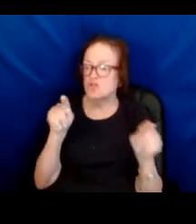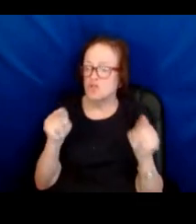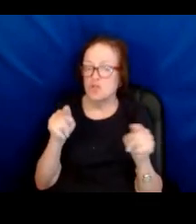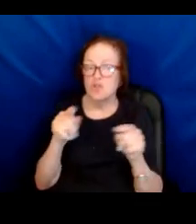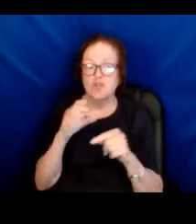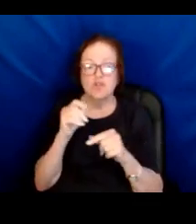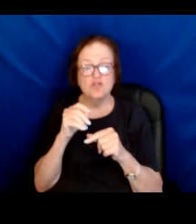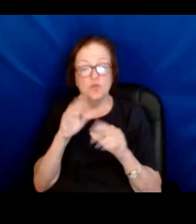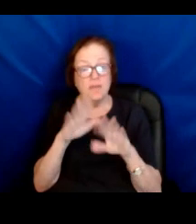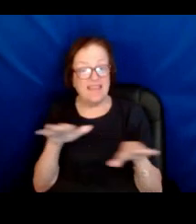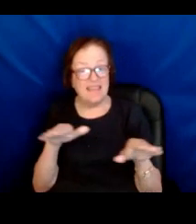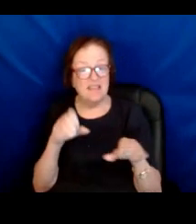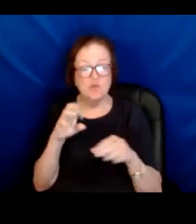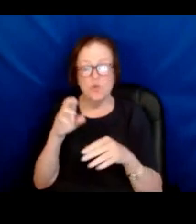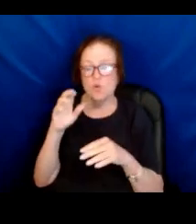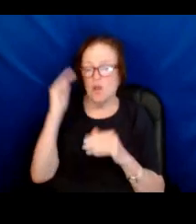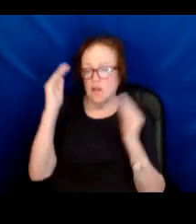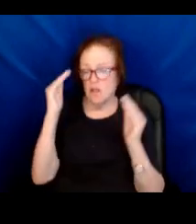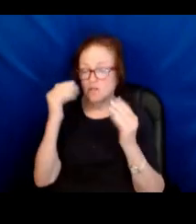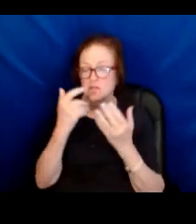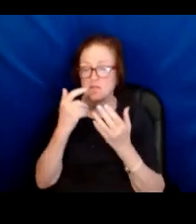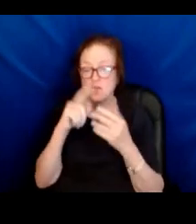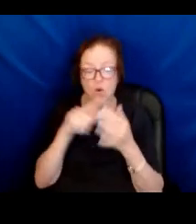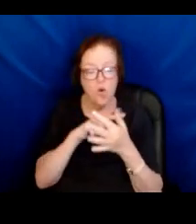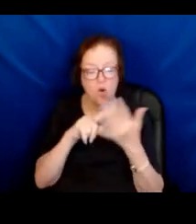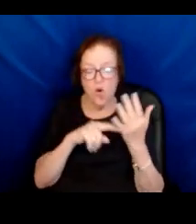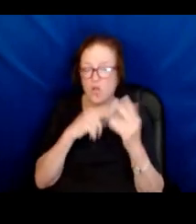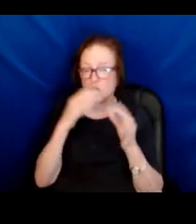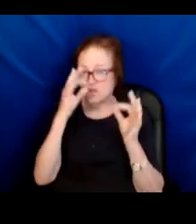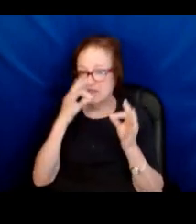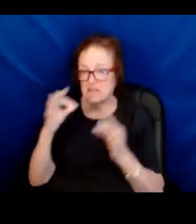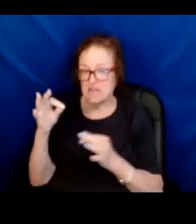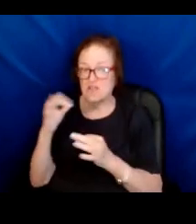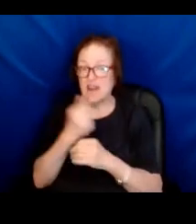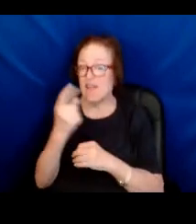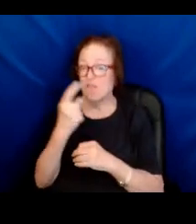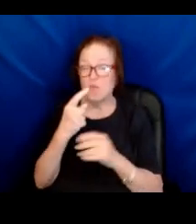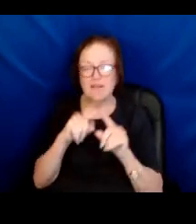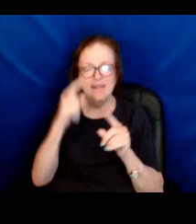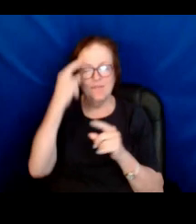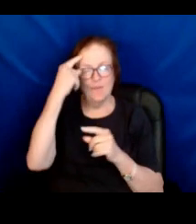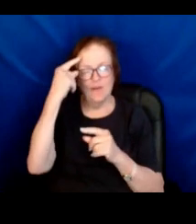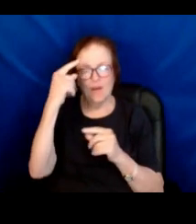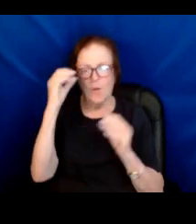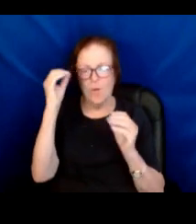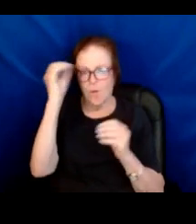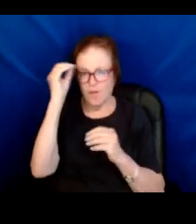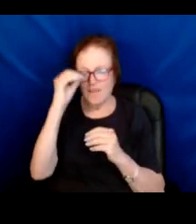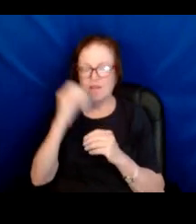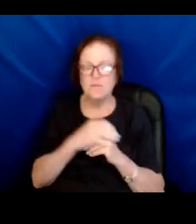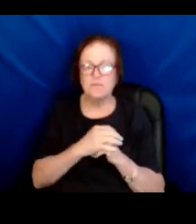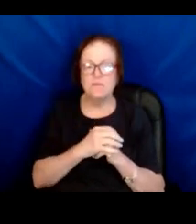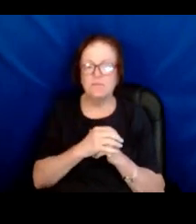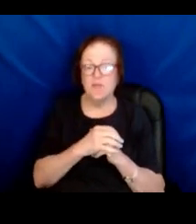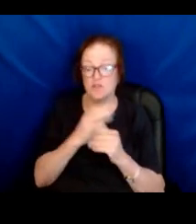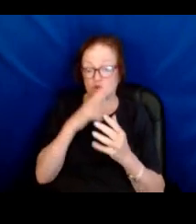or adults? If all these decisions, and everyone we talked to had a different opinion. And so the goal is, by engaging with a model like